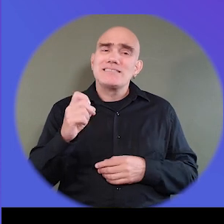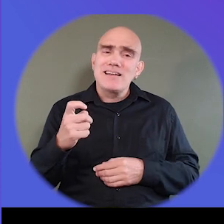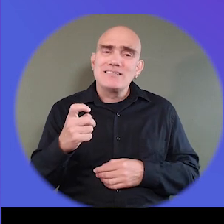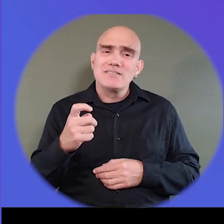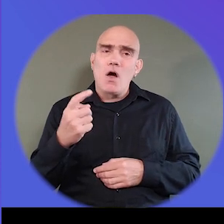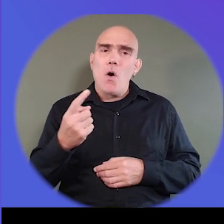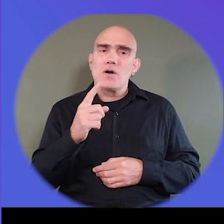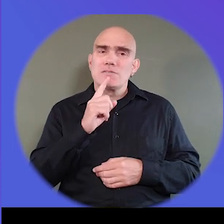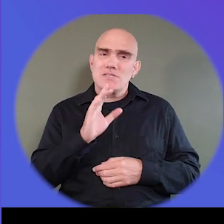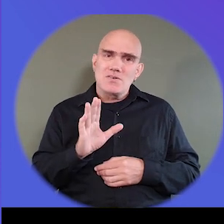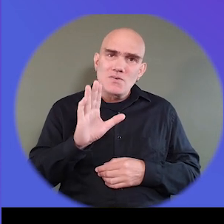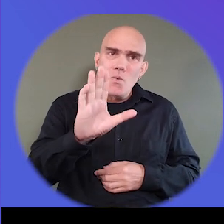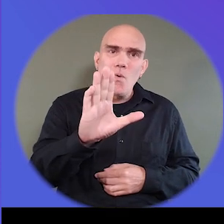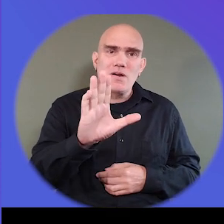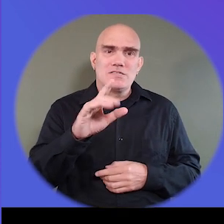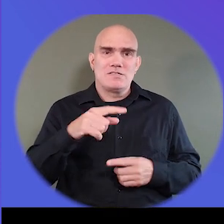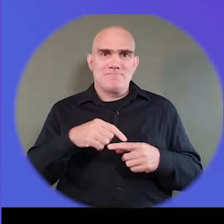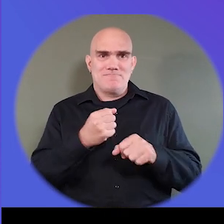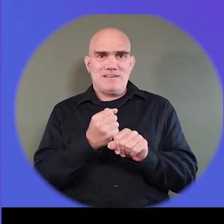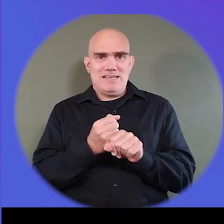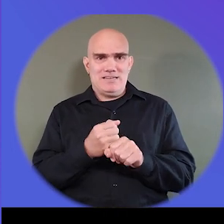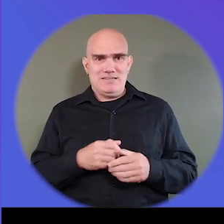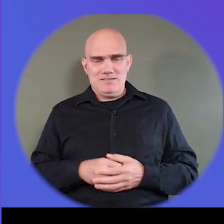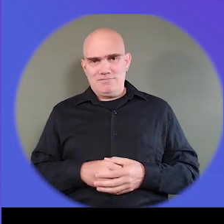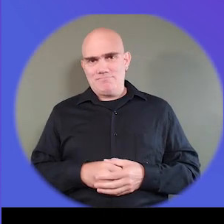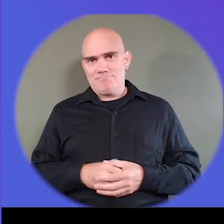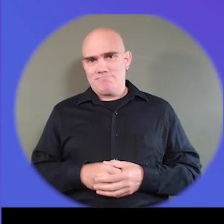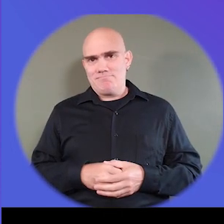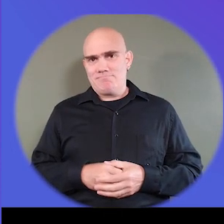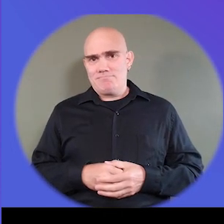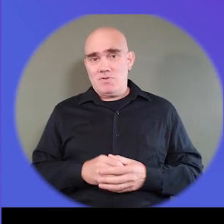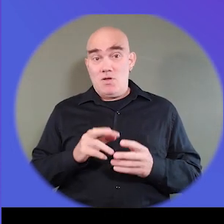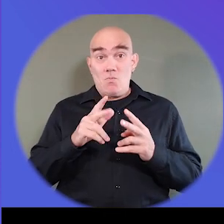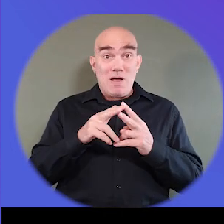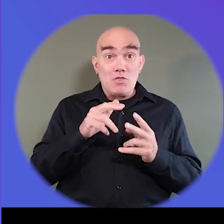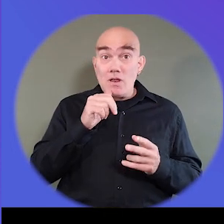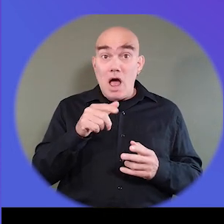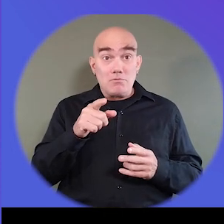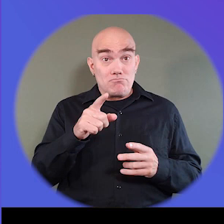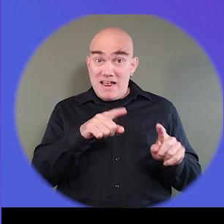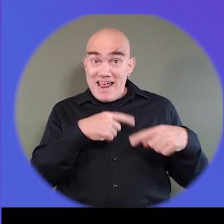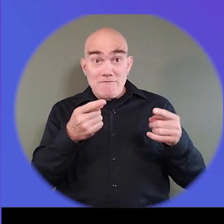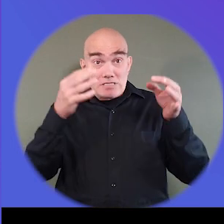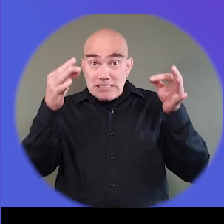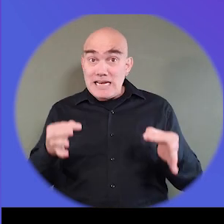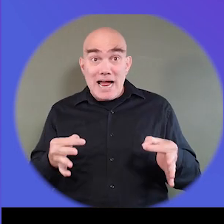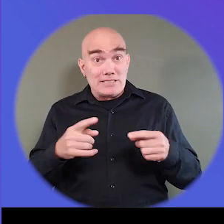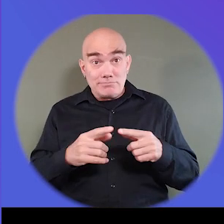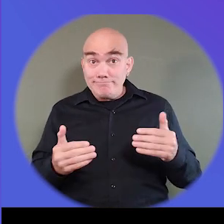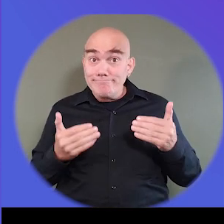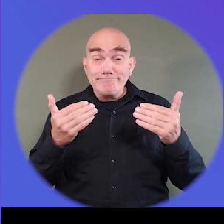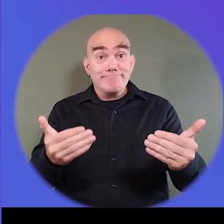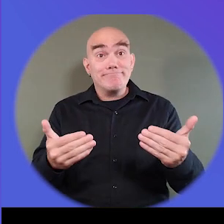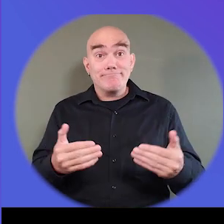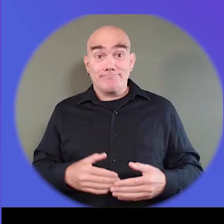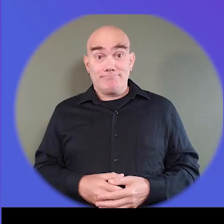sex always be yours to make, whether or not you ever decide to do it.